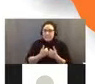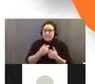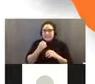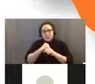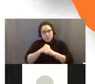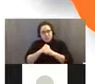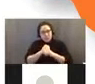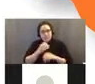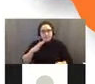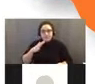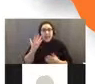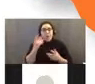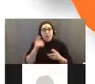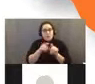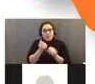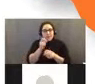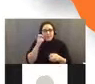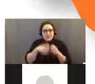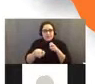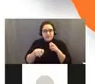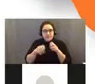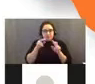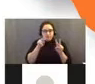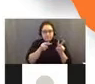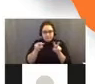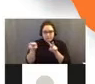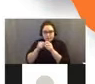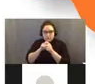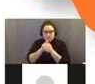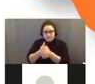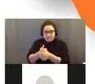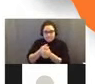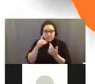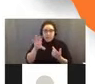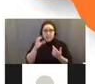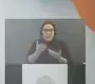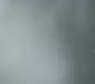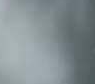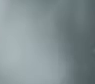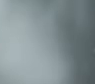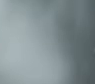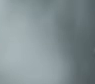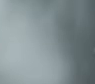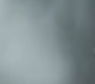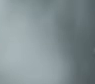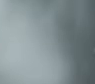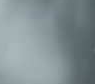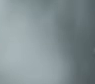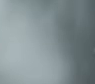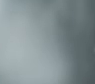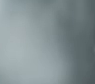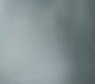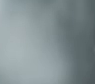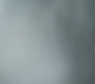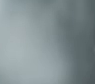little bit difficult to keep track of documents and things that you need to share. All of our employees use their own personal devices, so